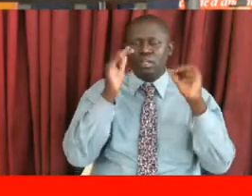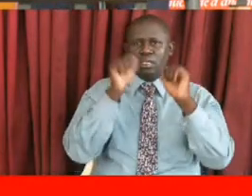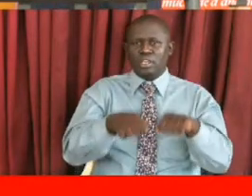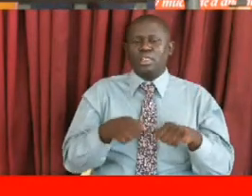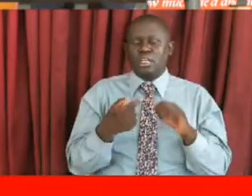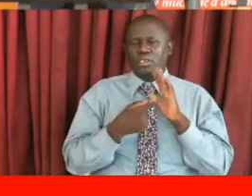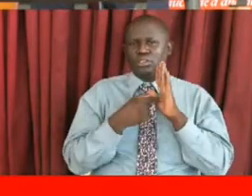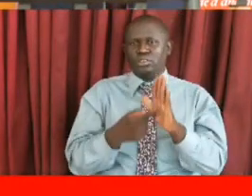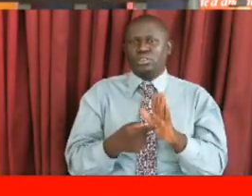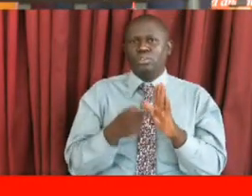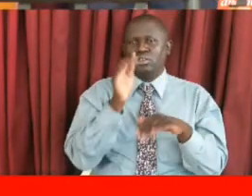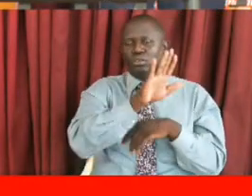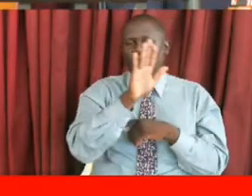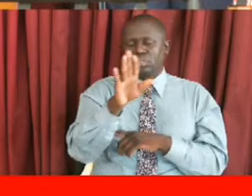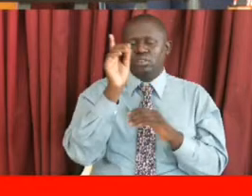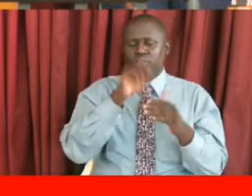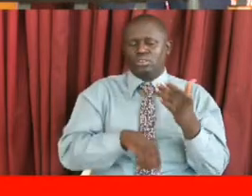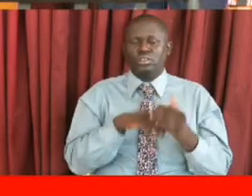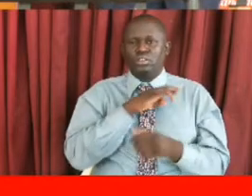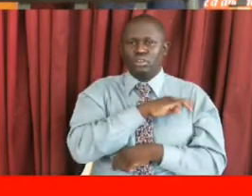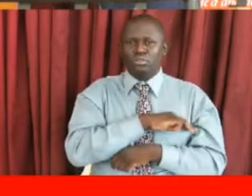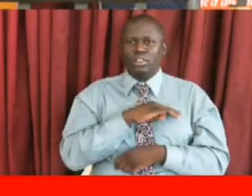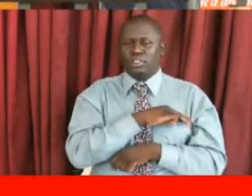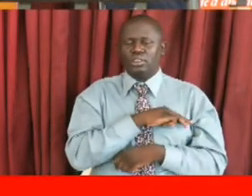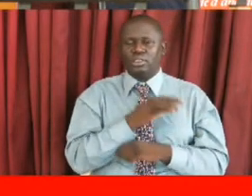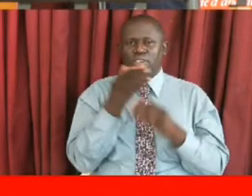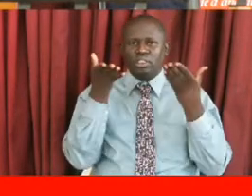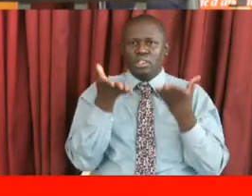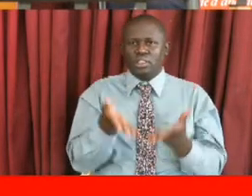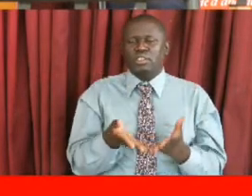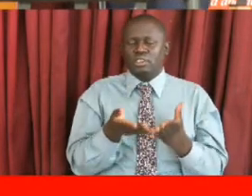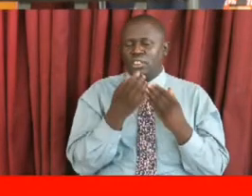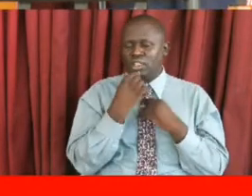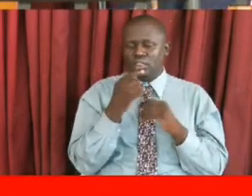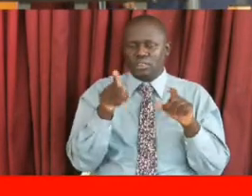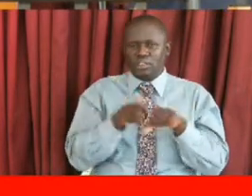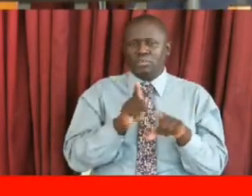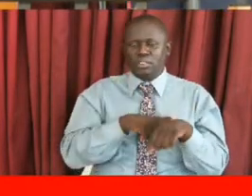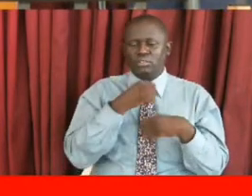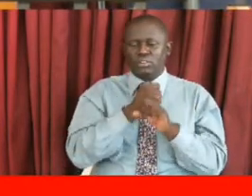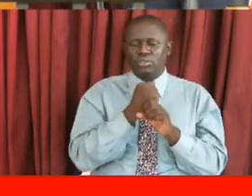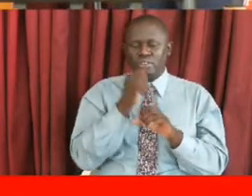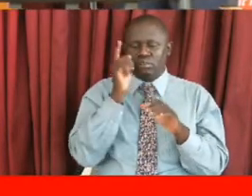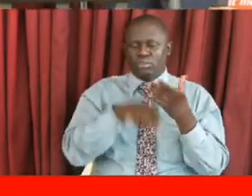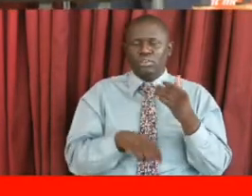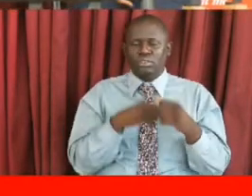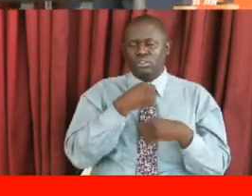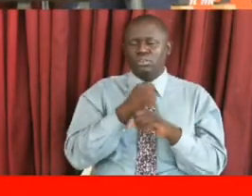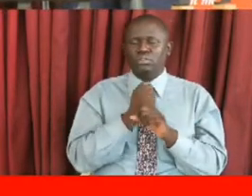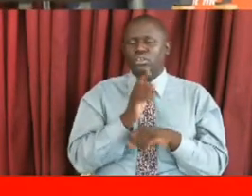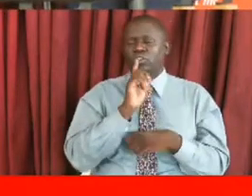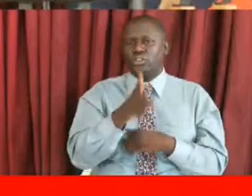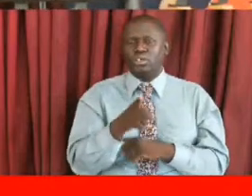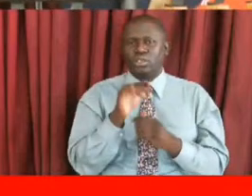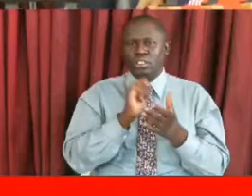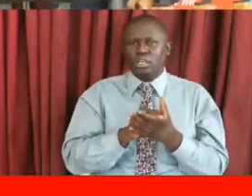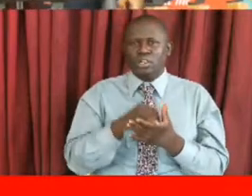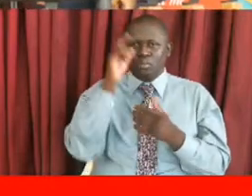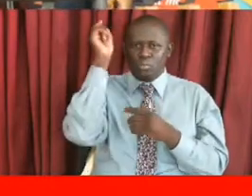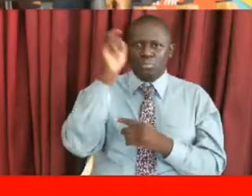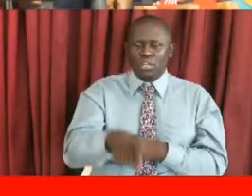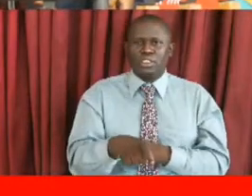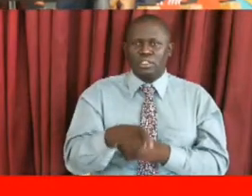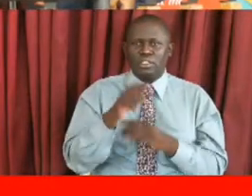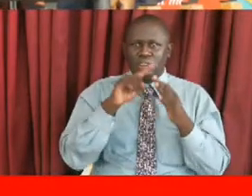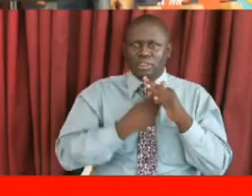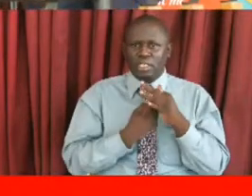message he's here to make sure once you accept his message that it must take effect in your